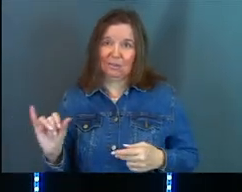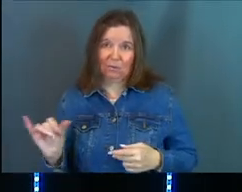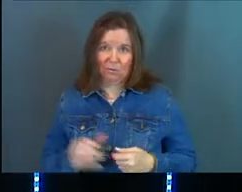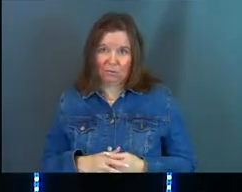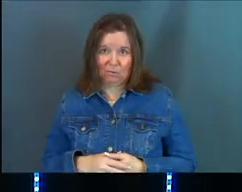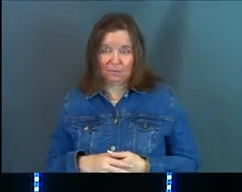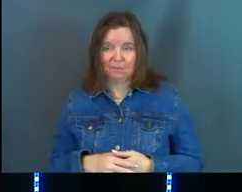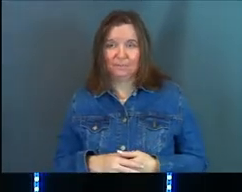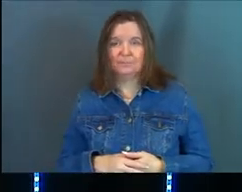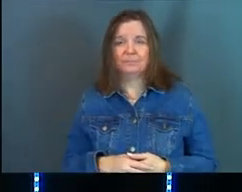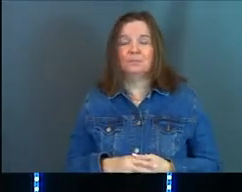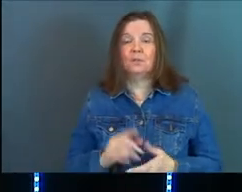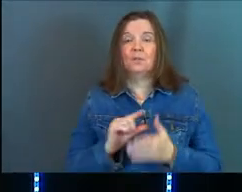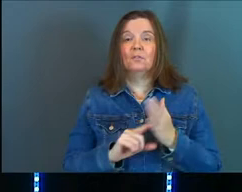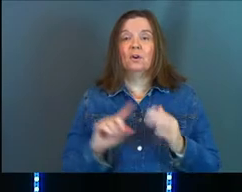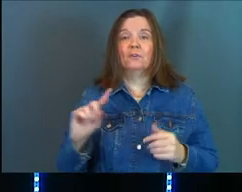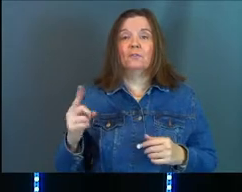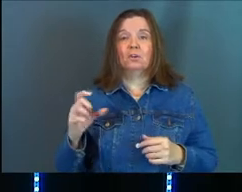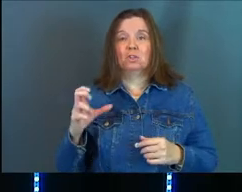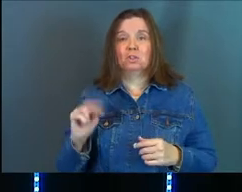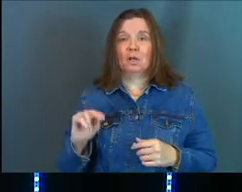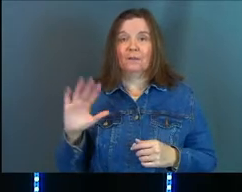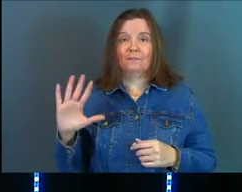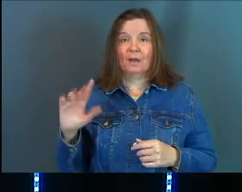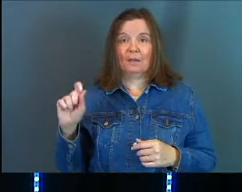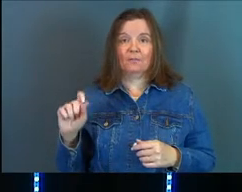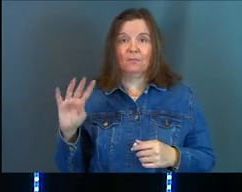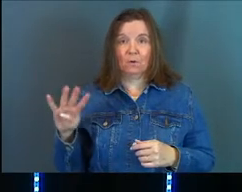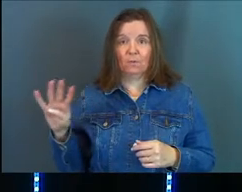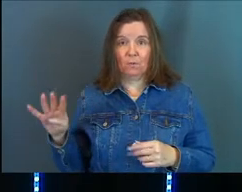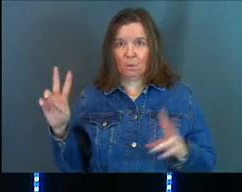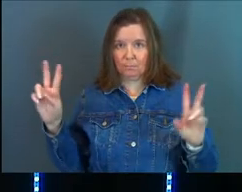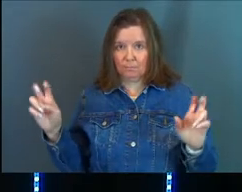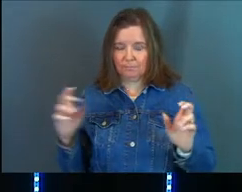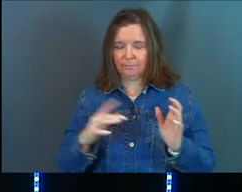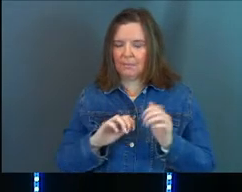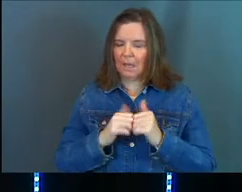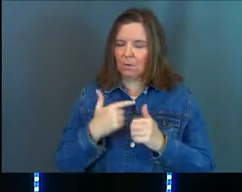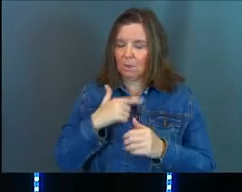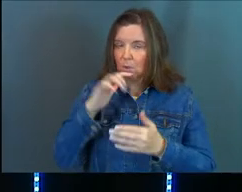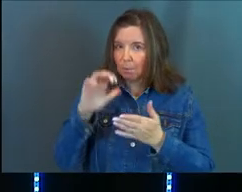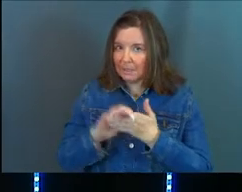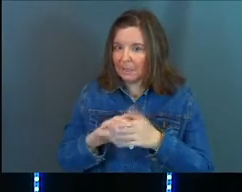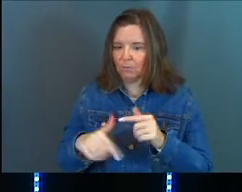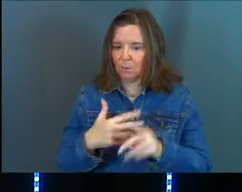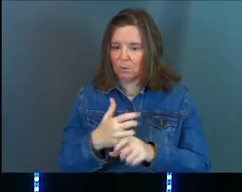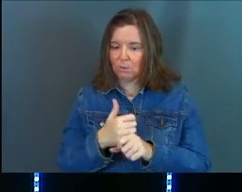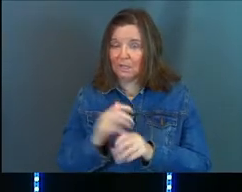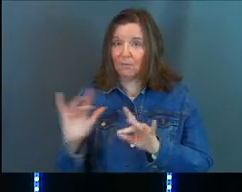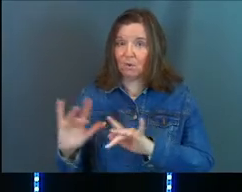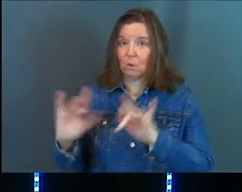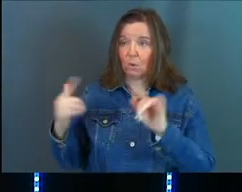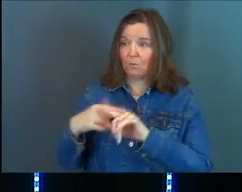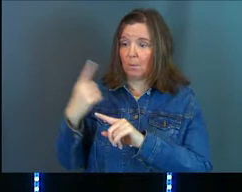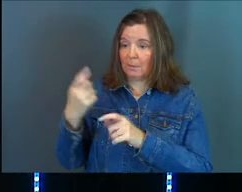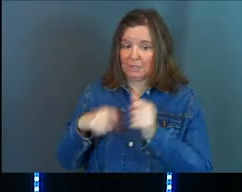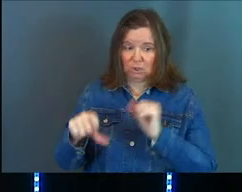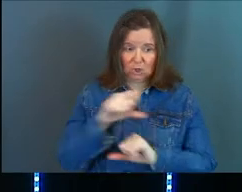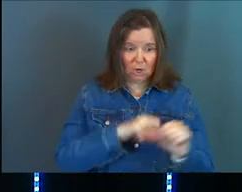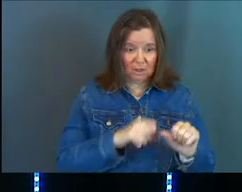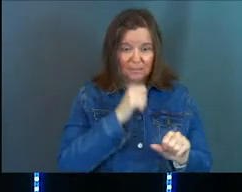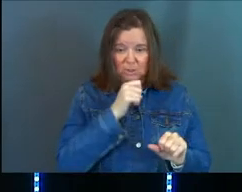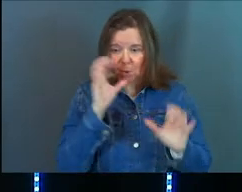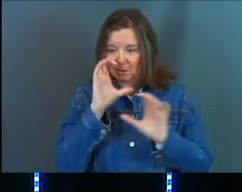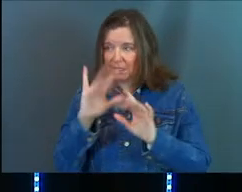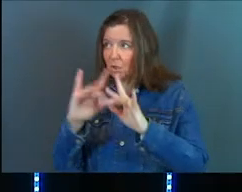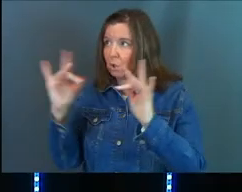either. Look at this verse, John 5:44. Jesus said this. It says, how can you believe when you receive glory from one another and do